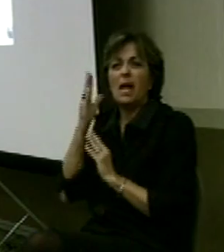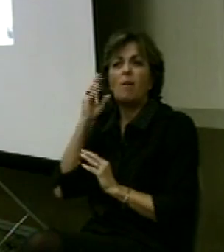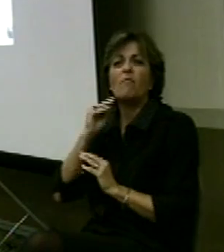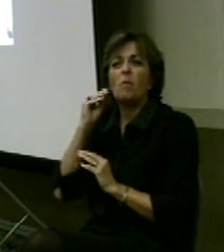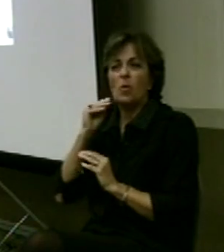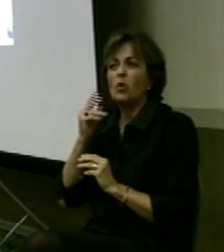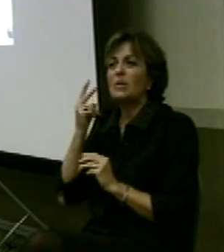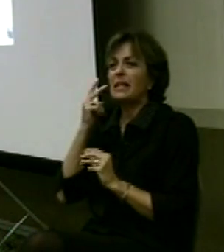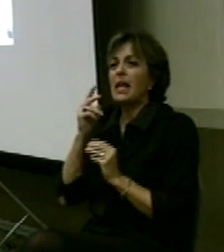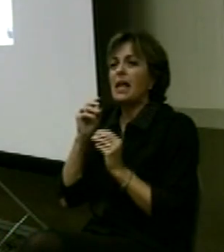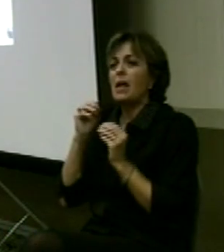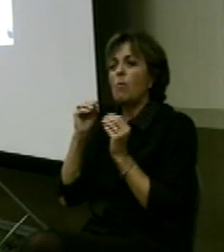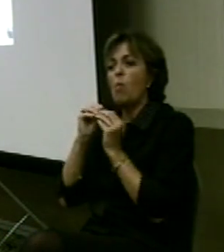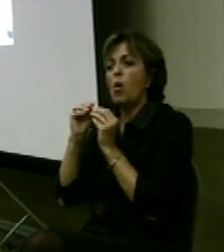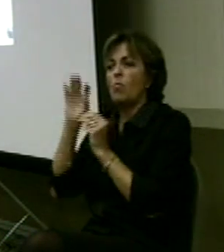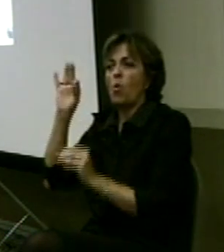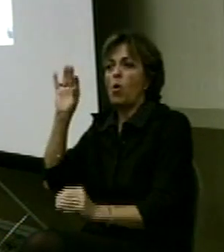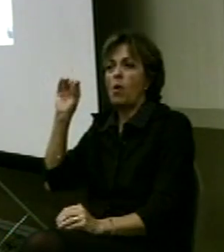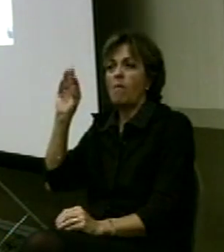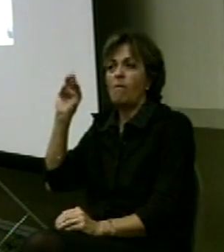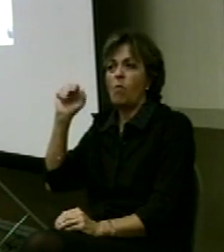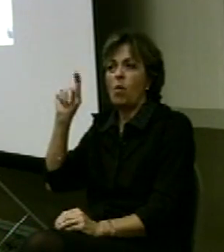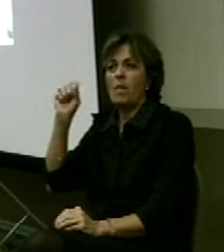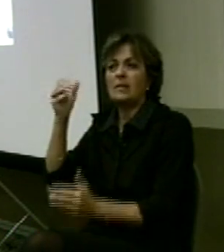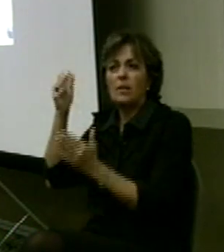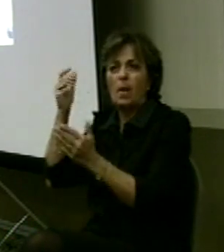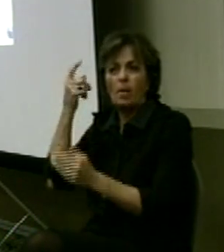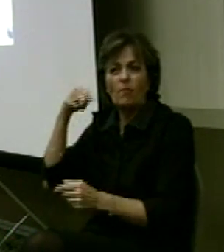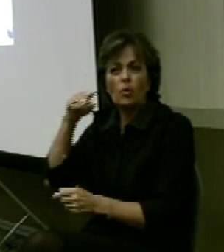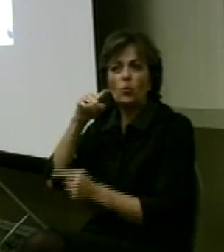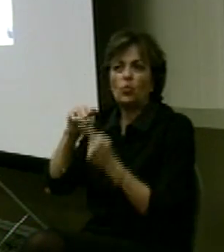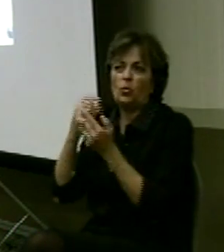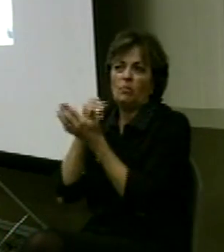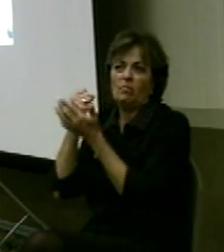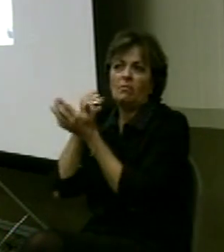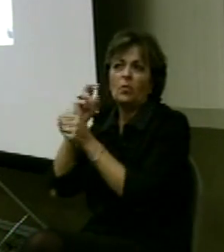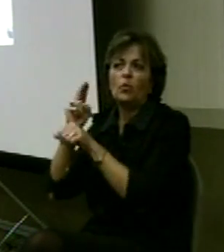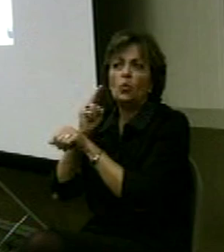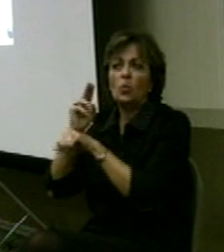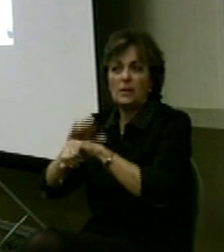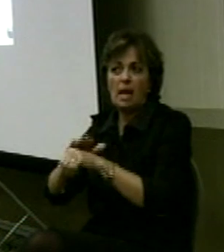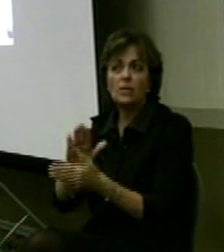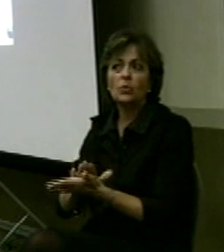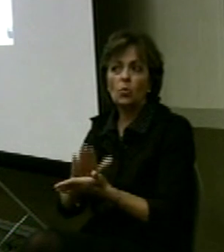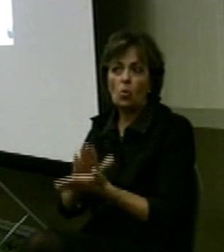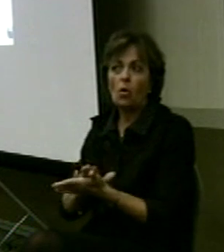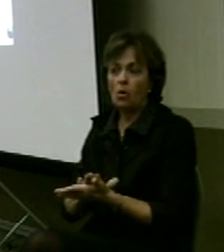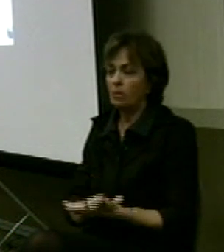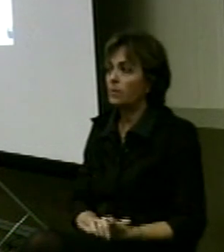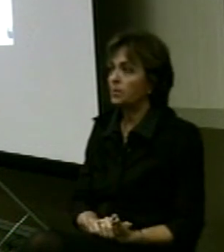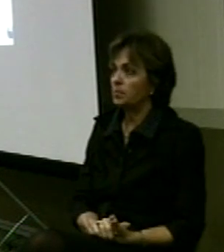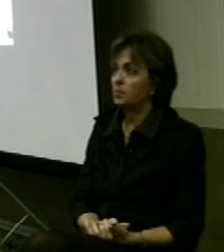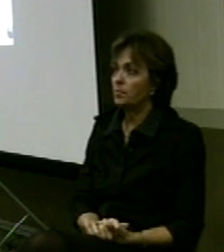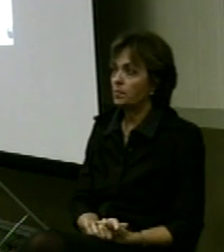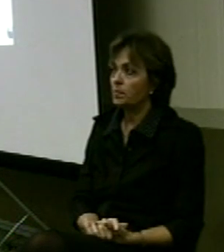of these available free to you, these formats on the internet for you to be able to use at school. Mm-hmm.